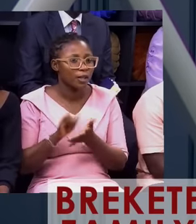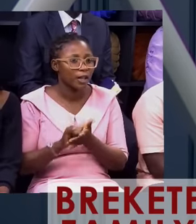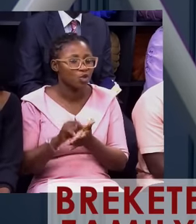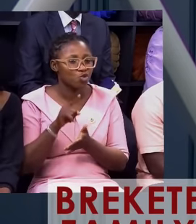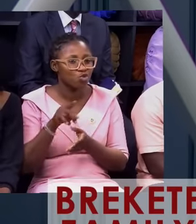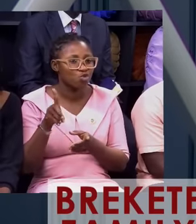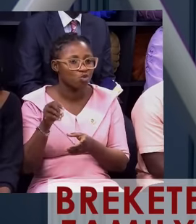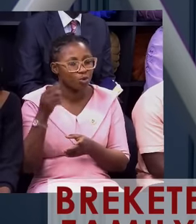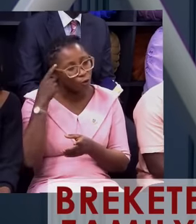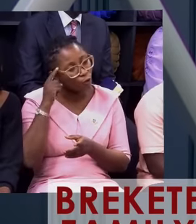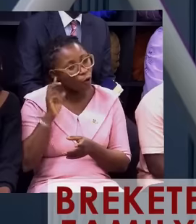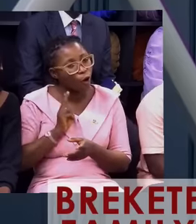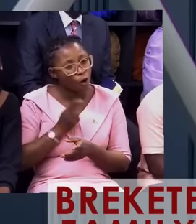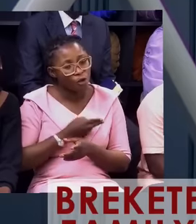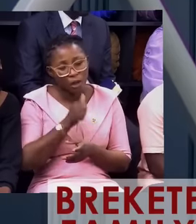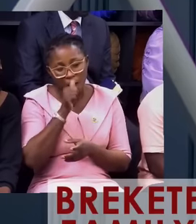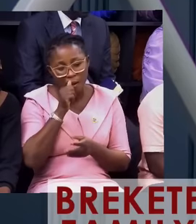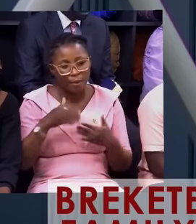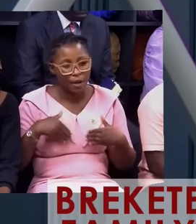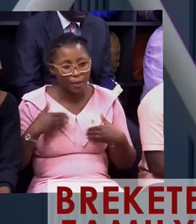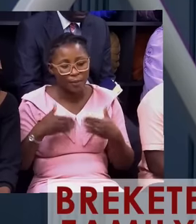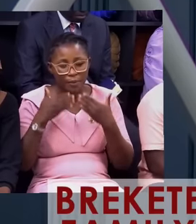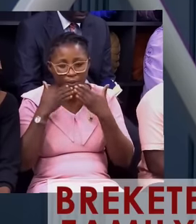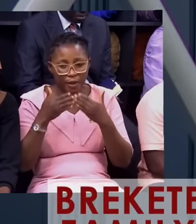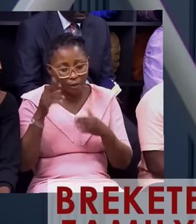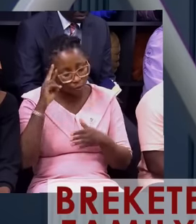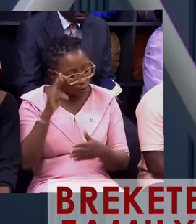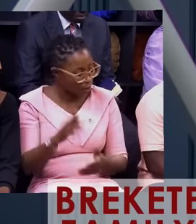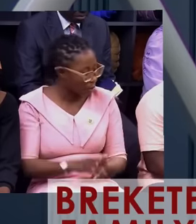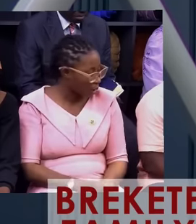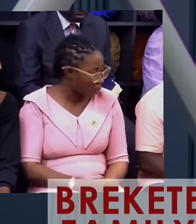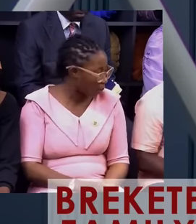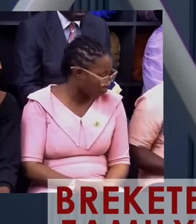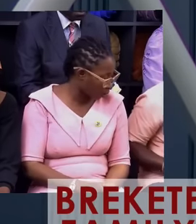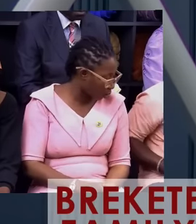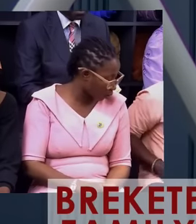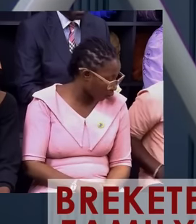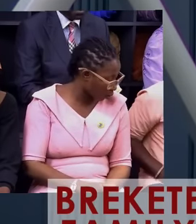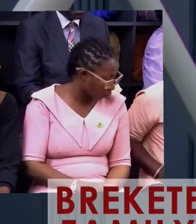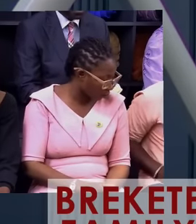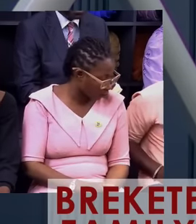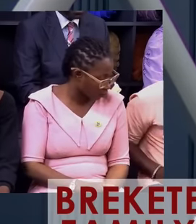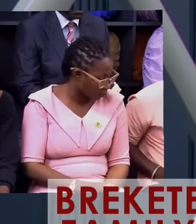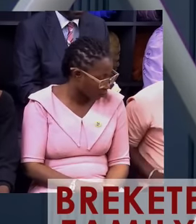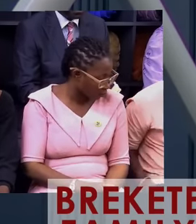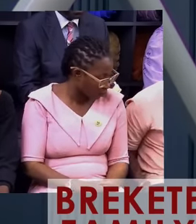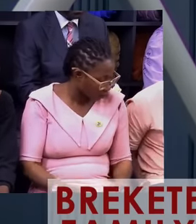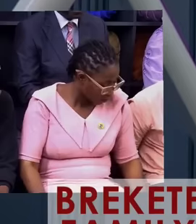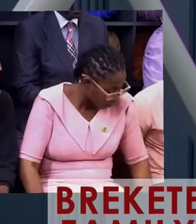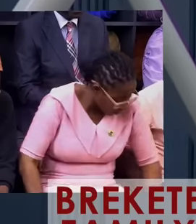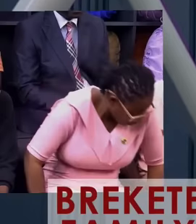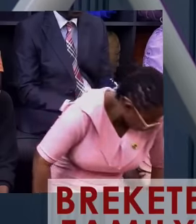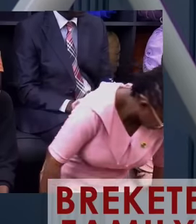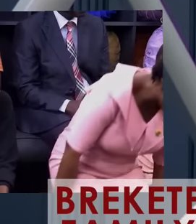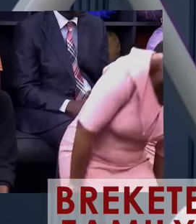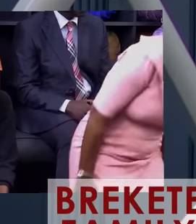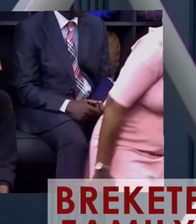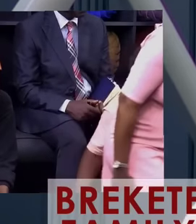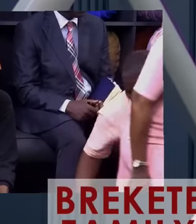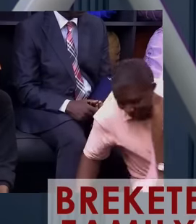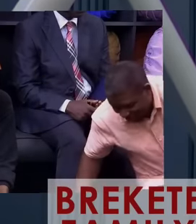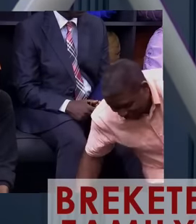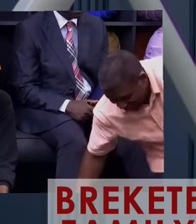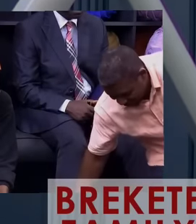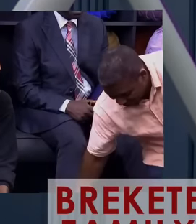us I'm happy thank you thank you sir mention mention mention hello